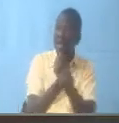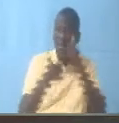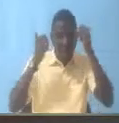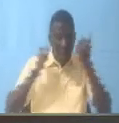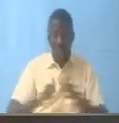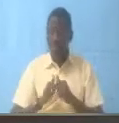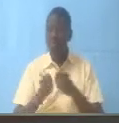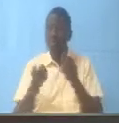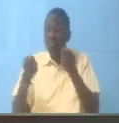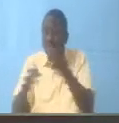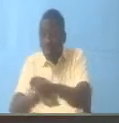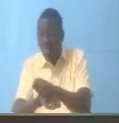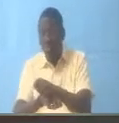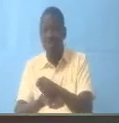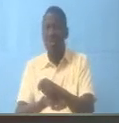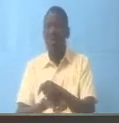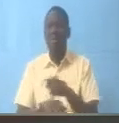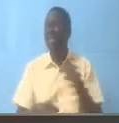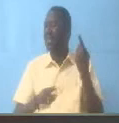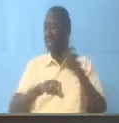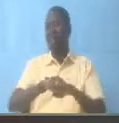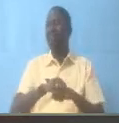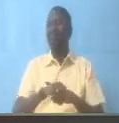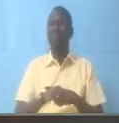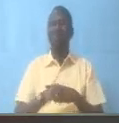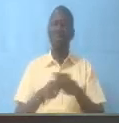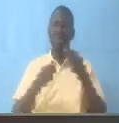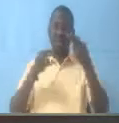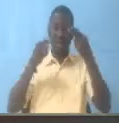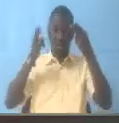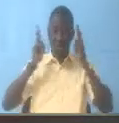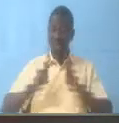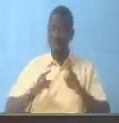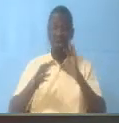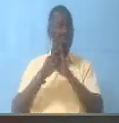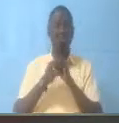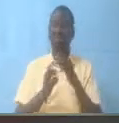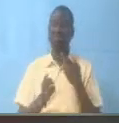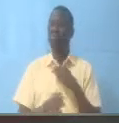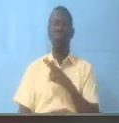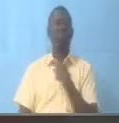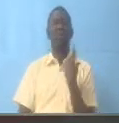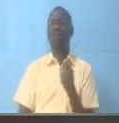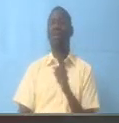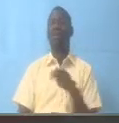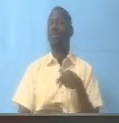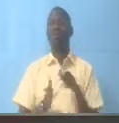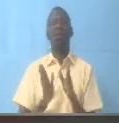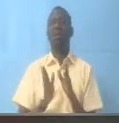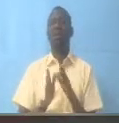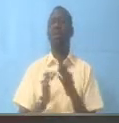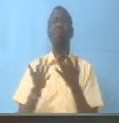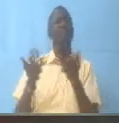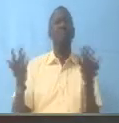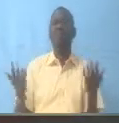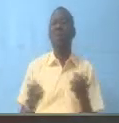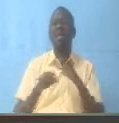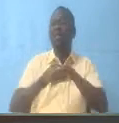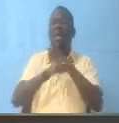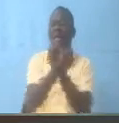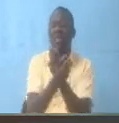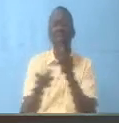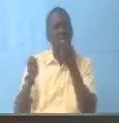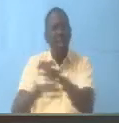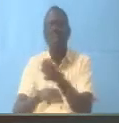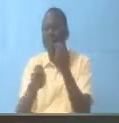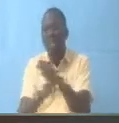lot of those things. We didn't like them at all. mbootaay lawyer yi nag ñëpp lañ war a liggéeyal mooy nag ci jamono bi nga